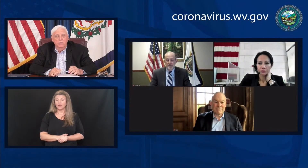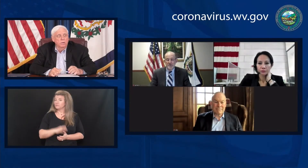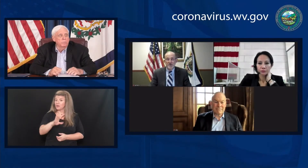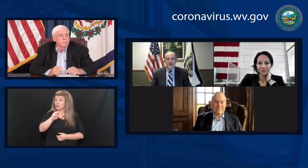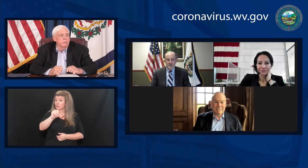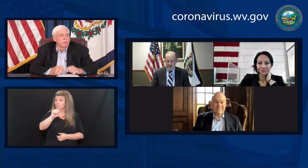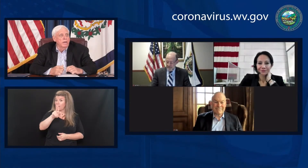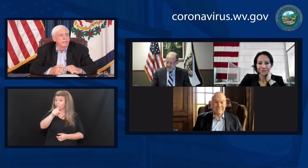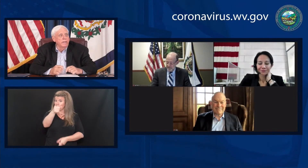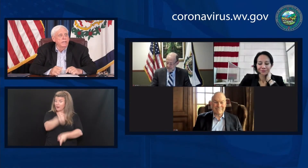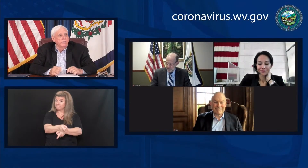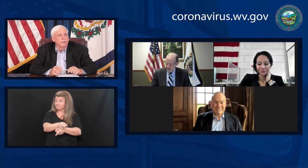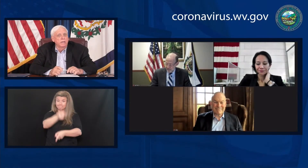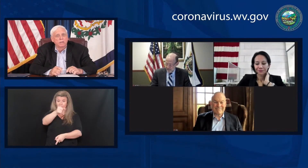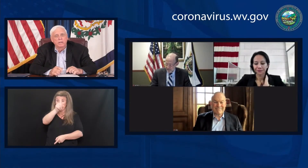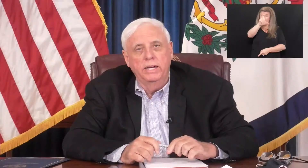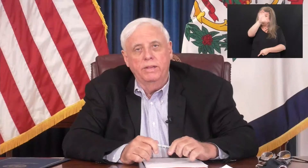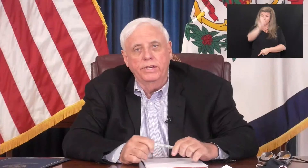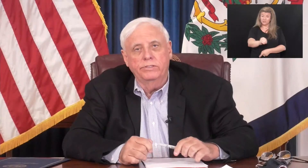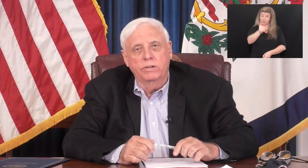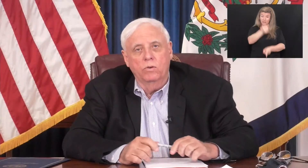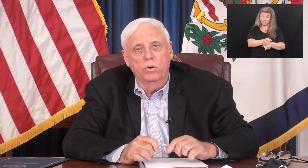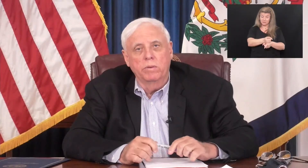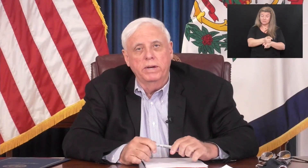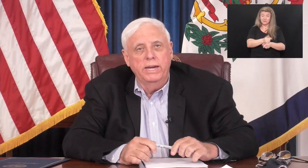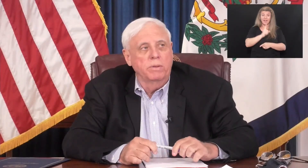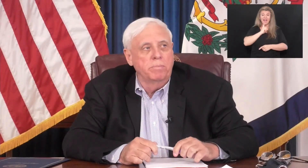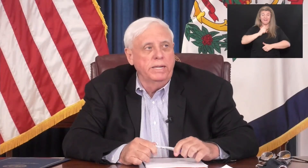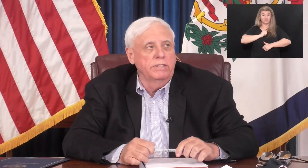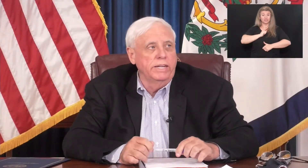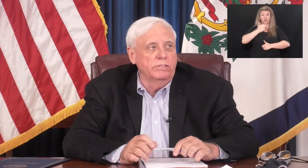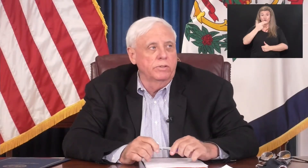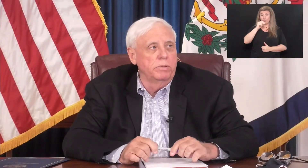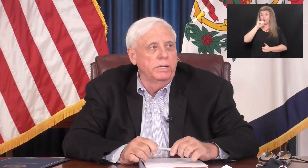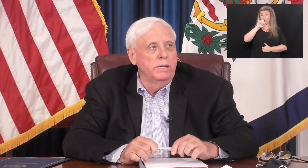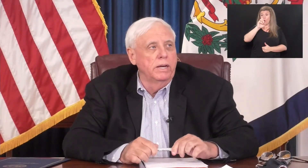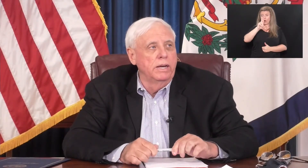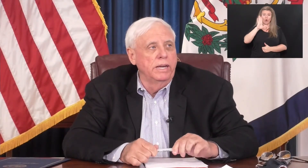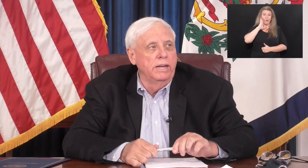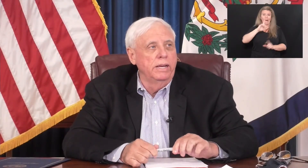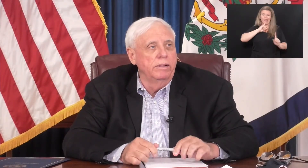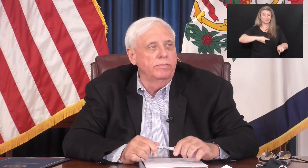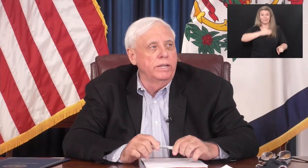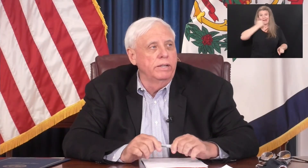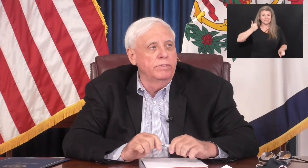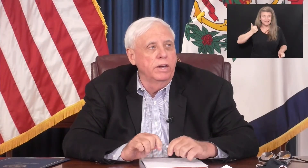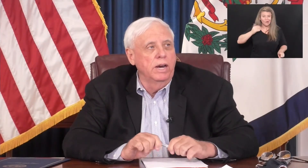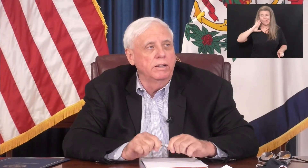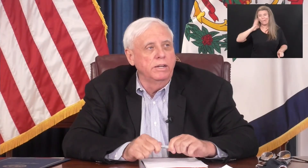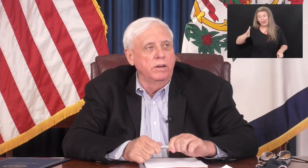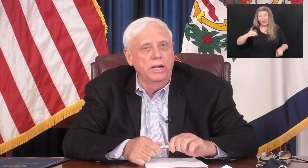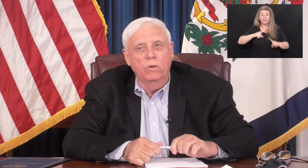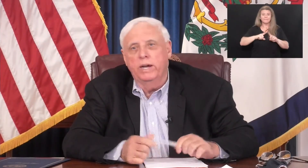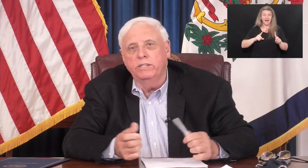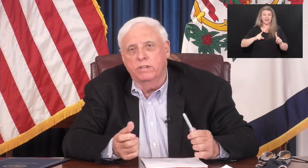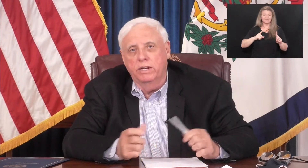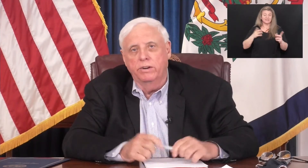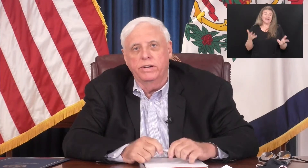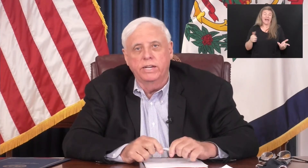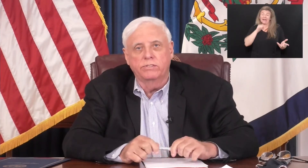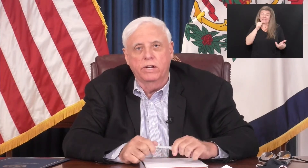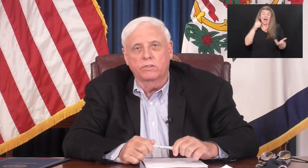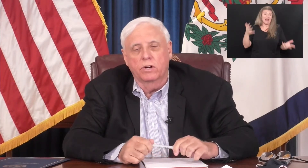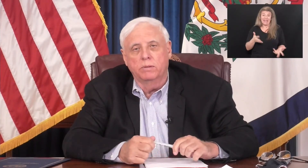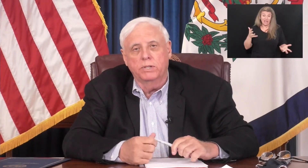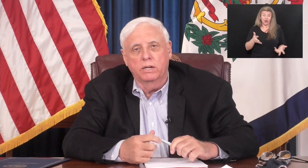You're 100% right, and I think General Hoyer may have the best answer, but and if not, you know, well, he's not here